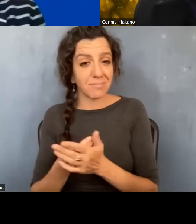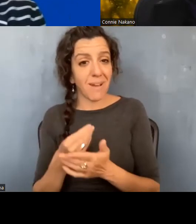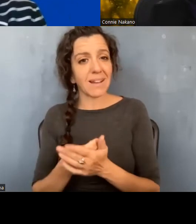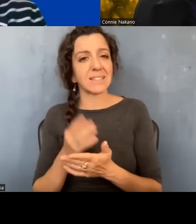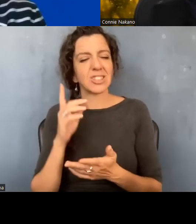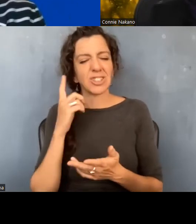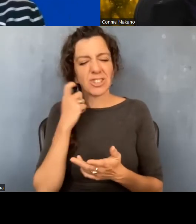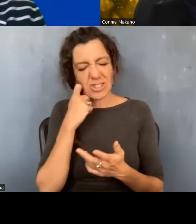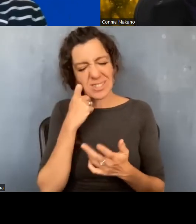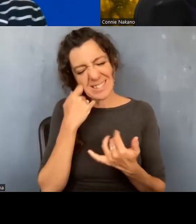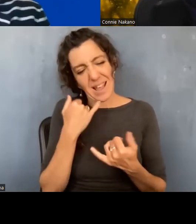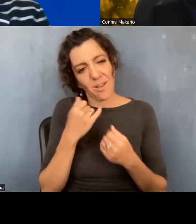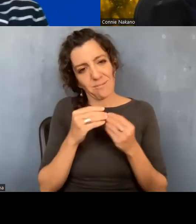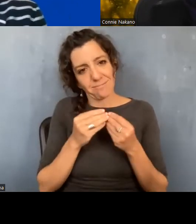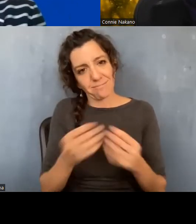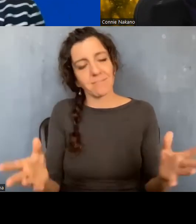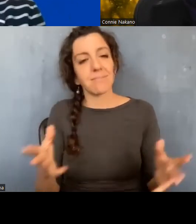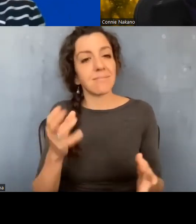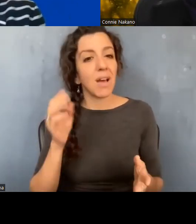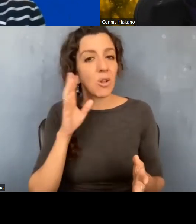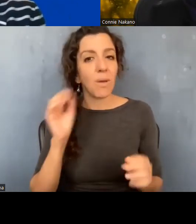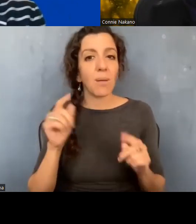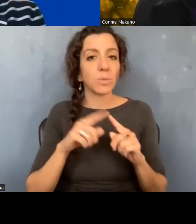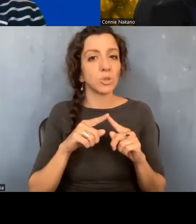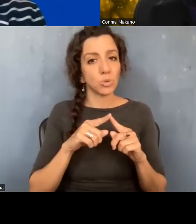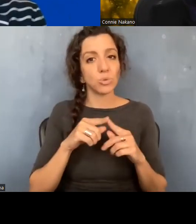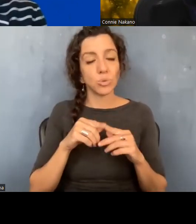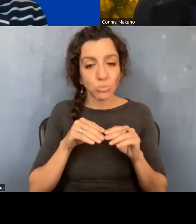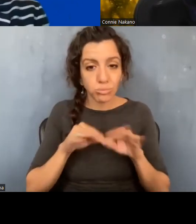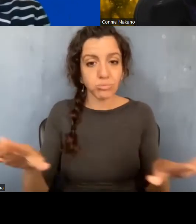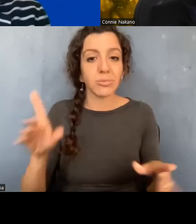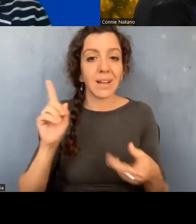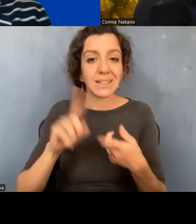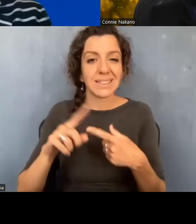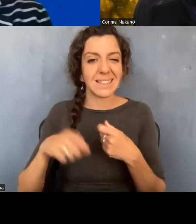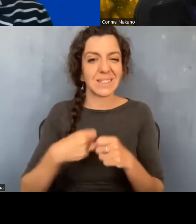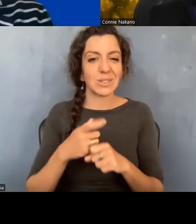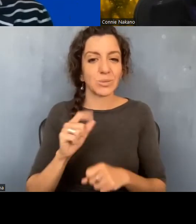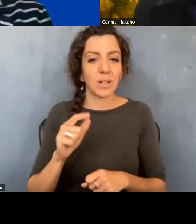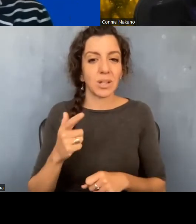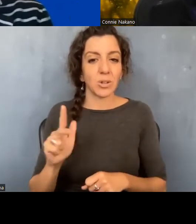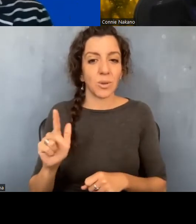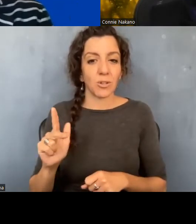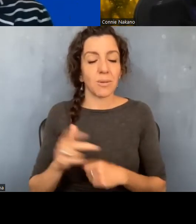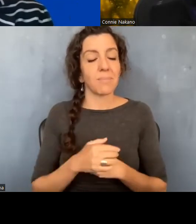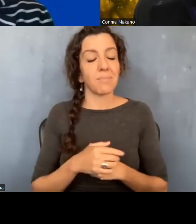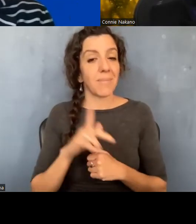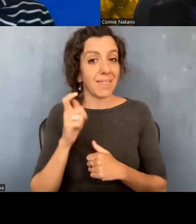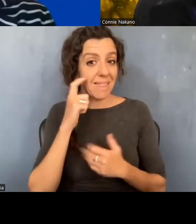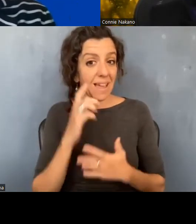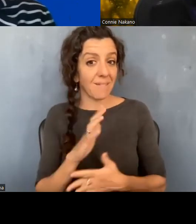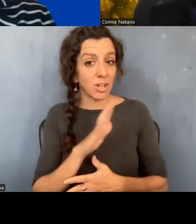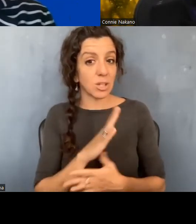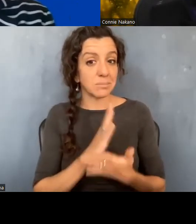just started flowing and will flow through 2023. The governor's January budget also included